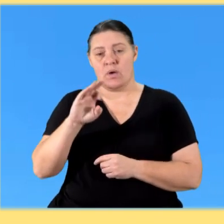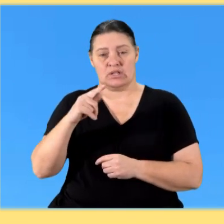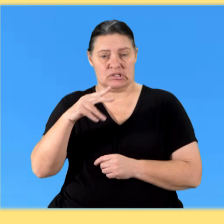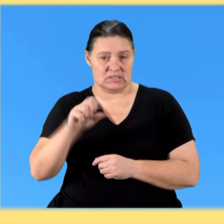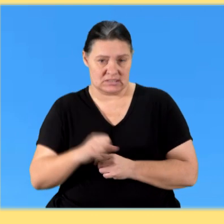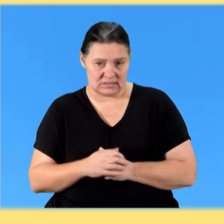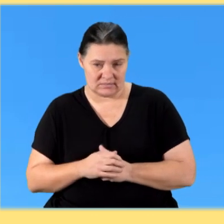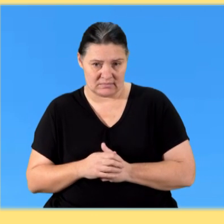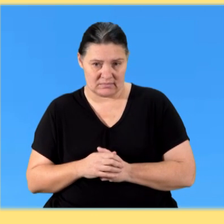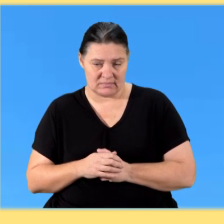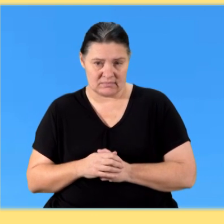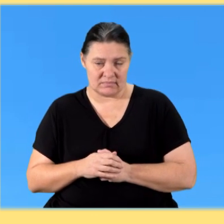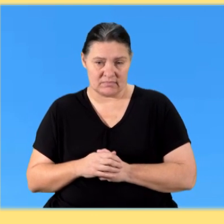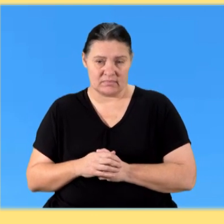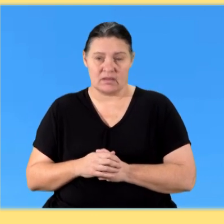wage.